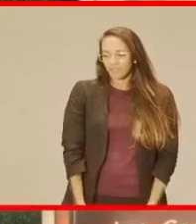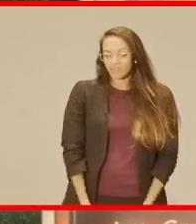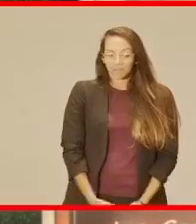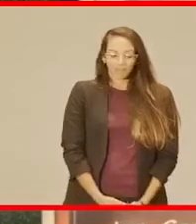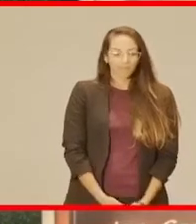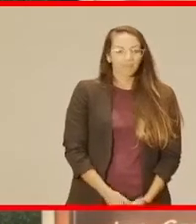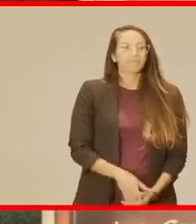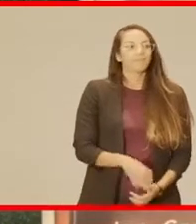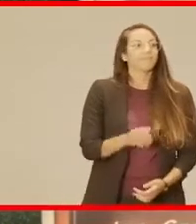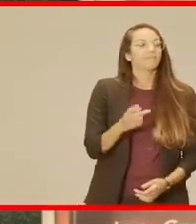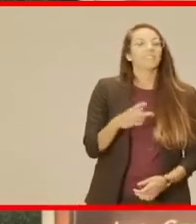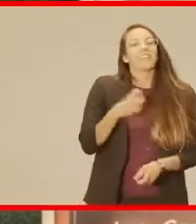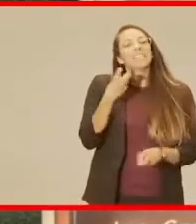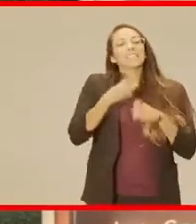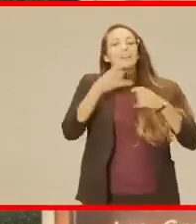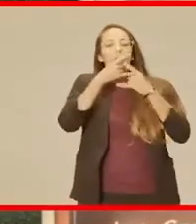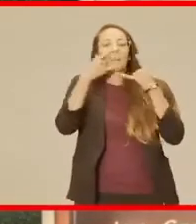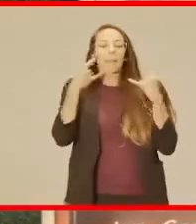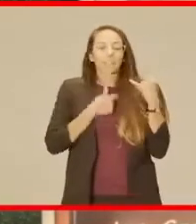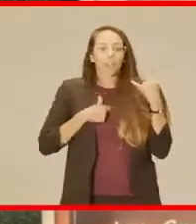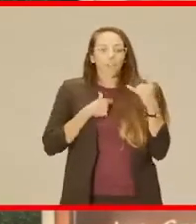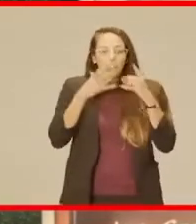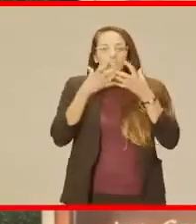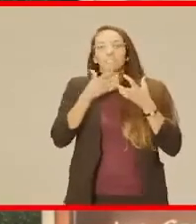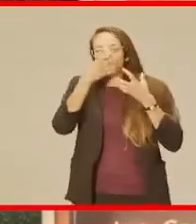Sorry about my mask getting in the way of my music.